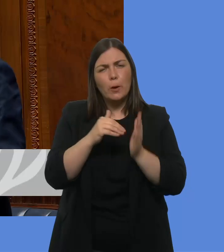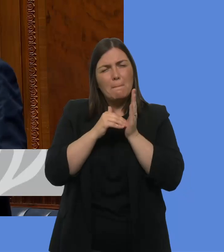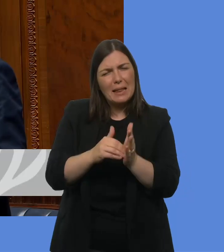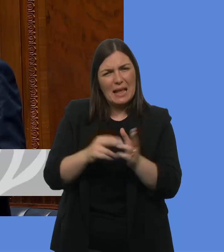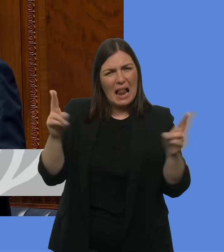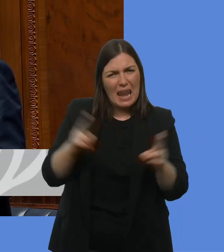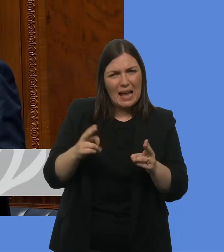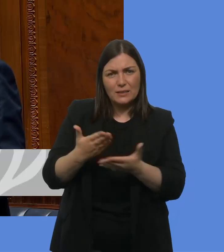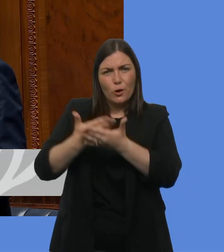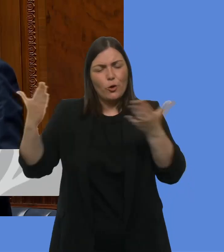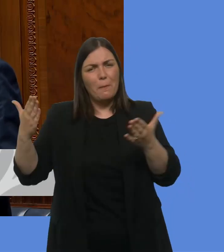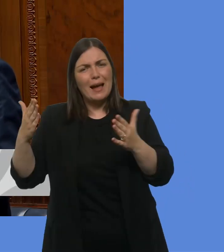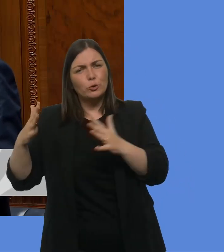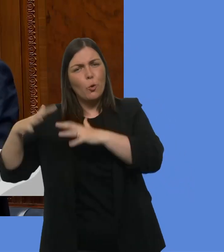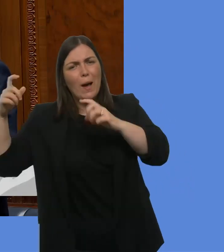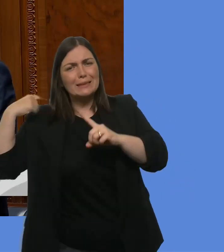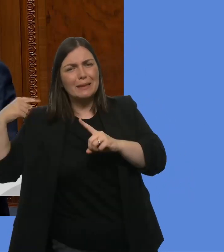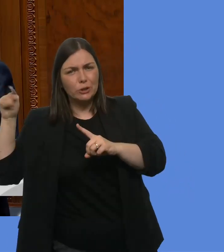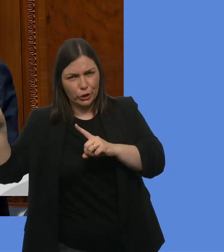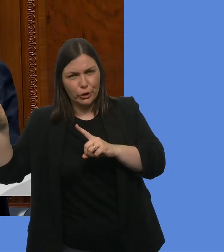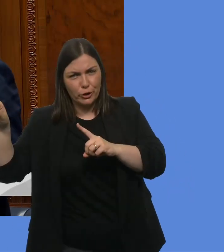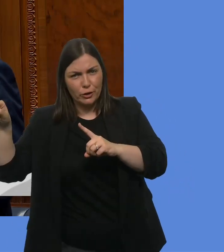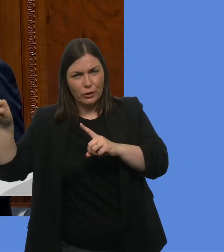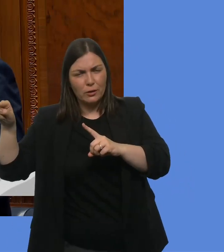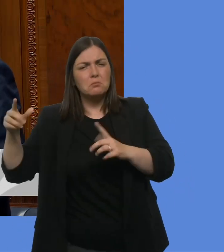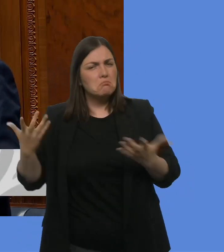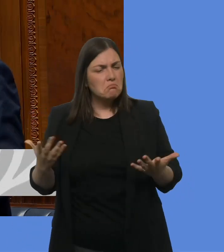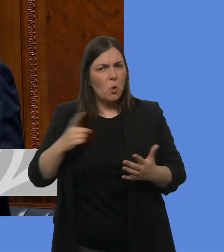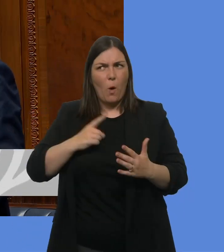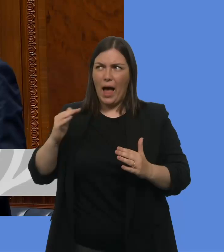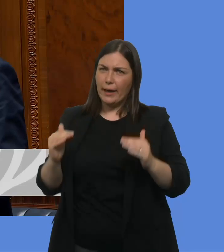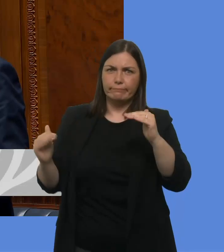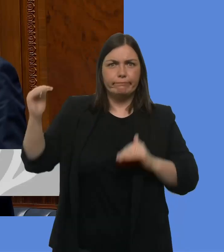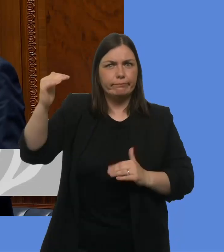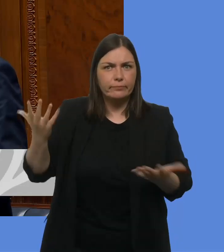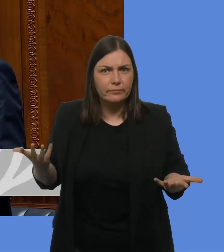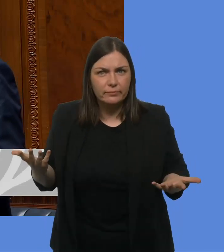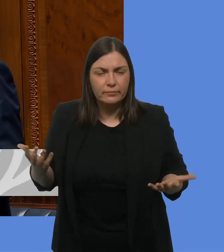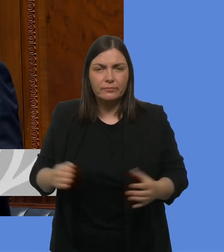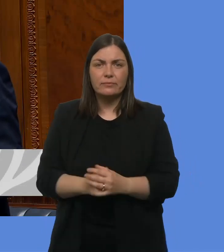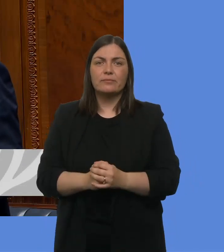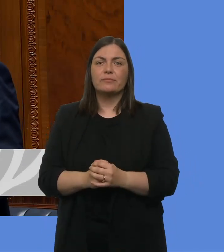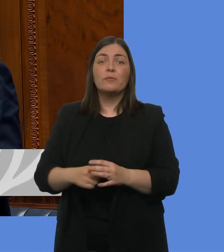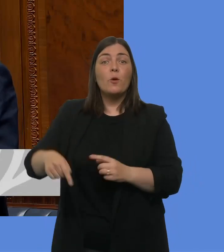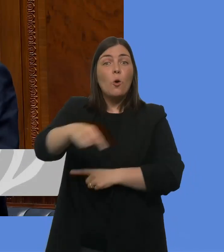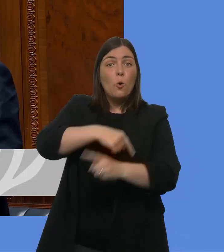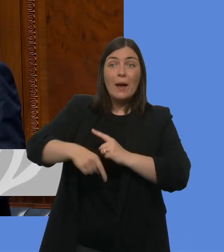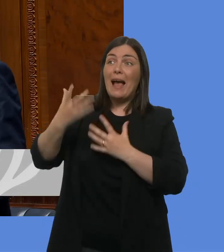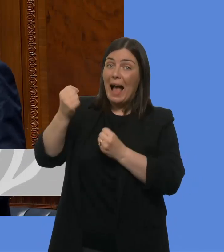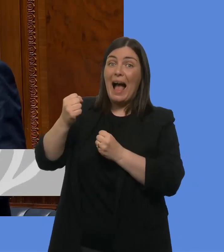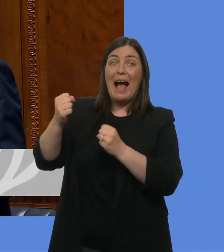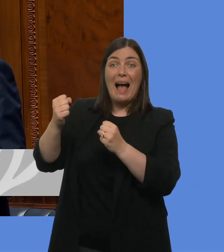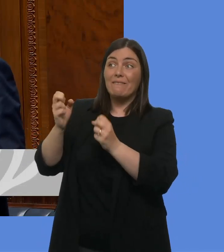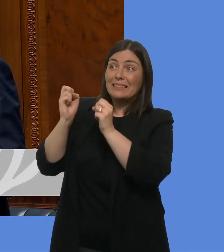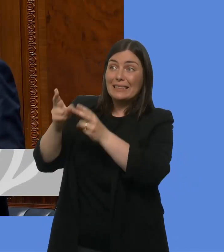executive got 57.2 million in burnout consequentials because of a scheme introduced in Great Britain, and yet this four-party